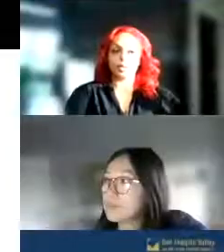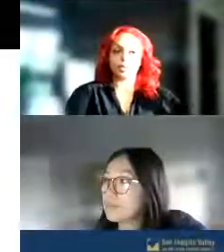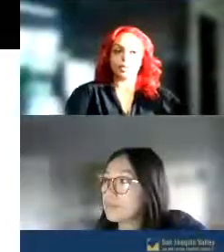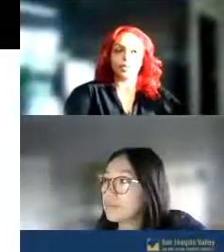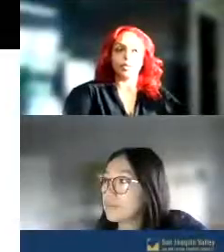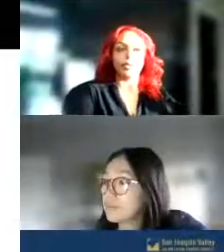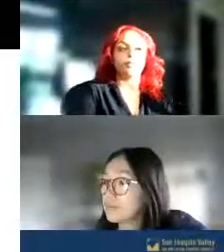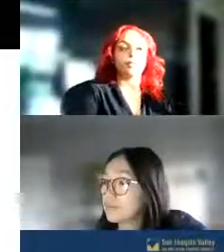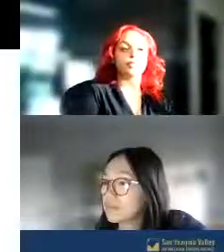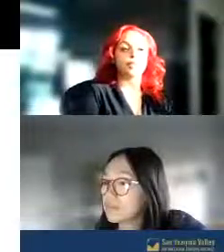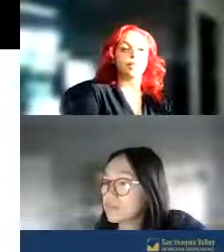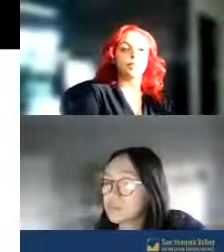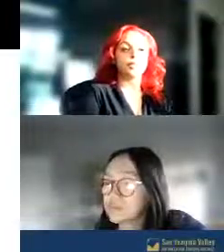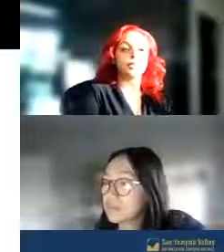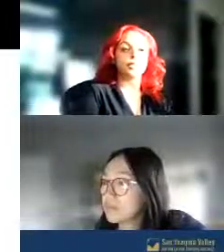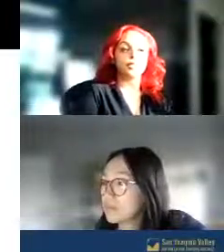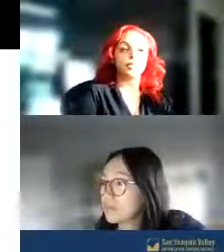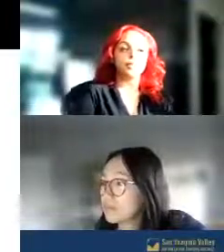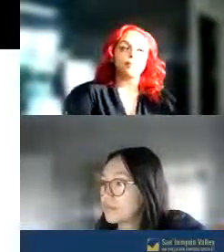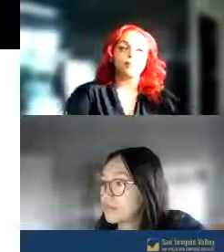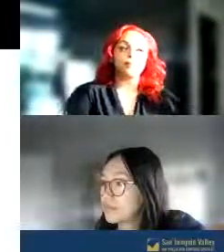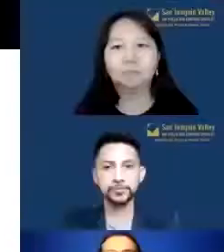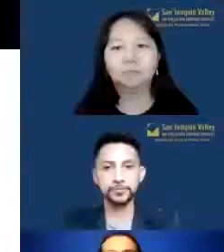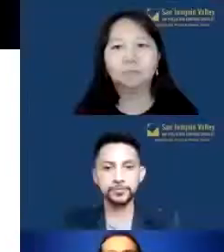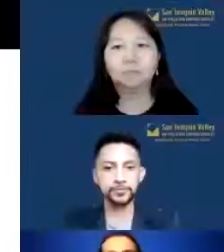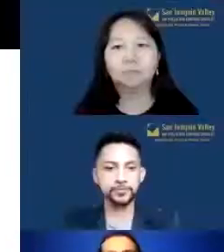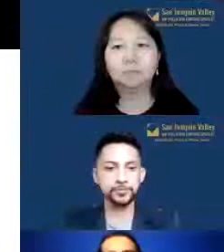the end of the slide presentation.